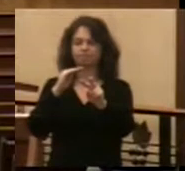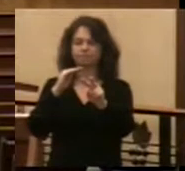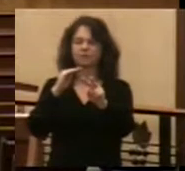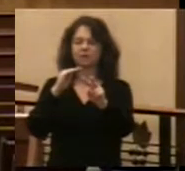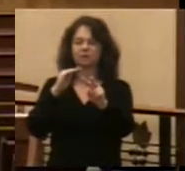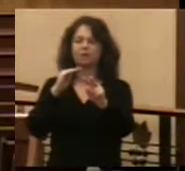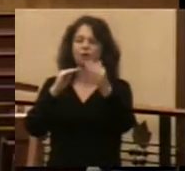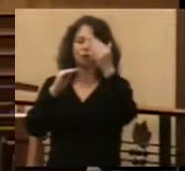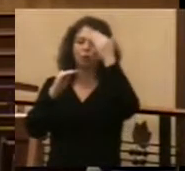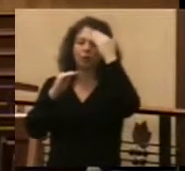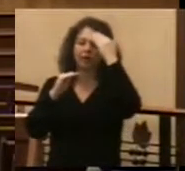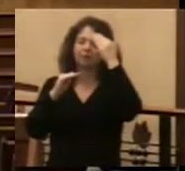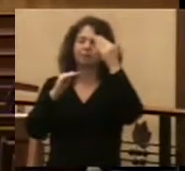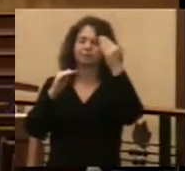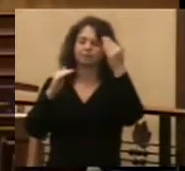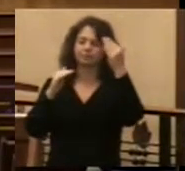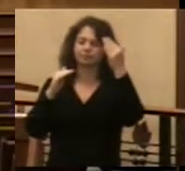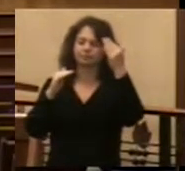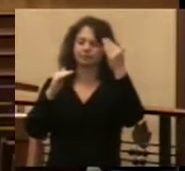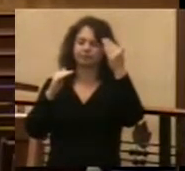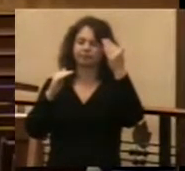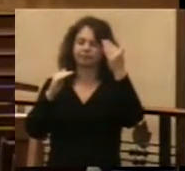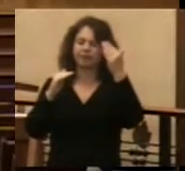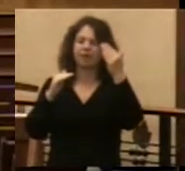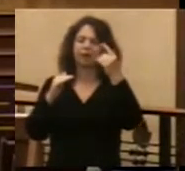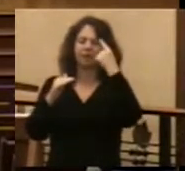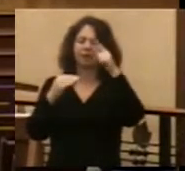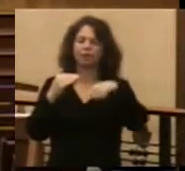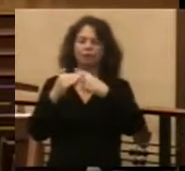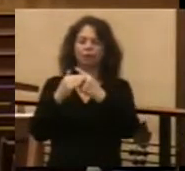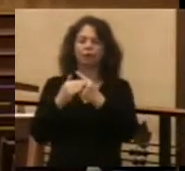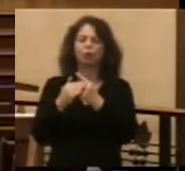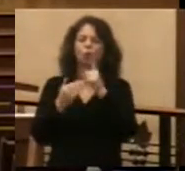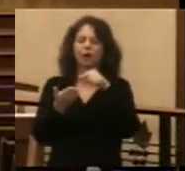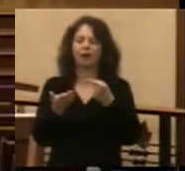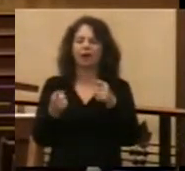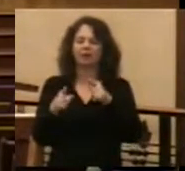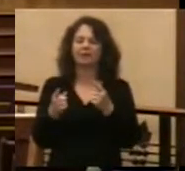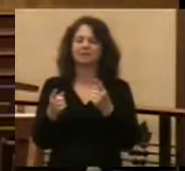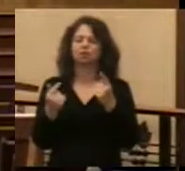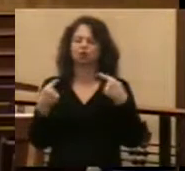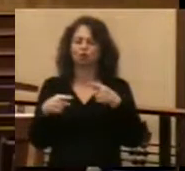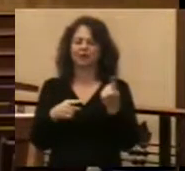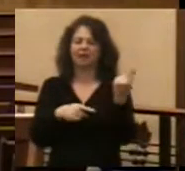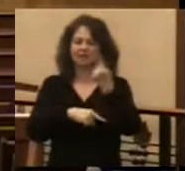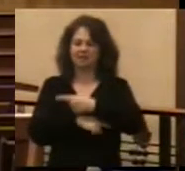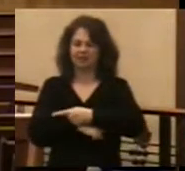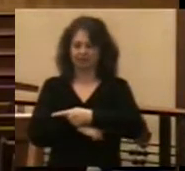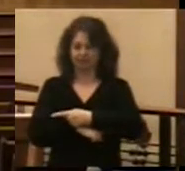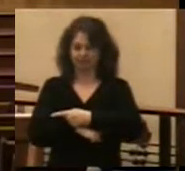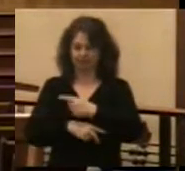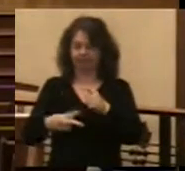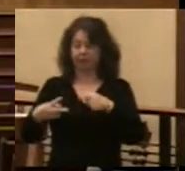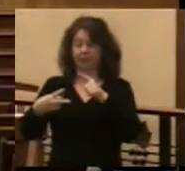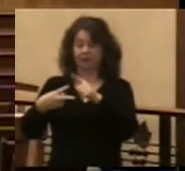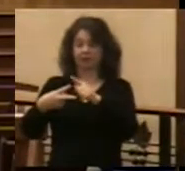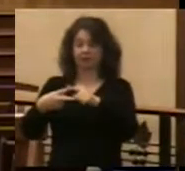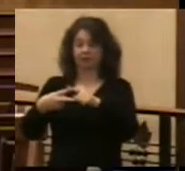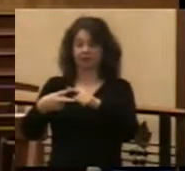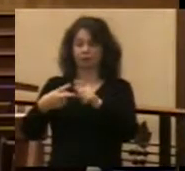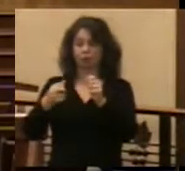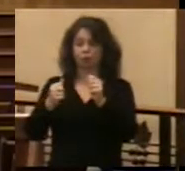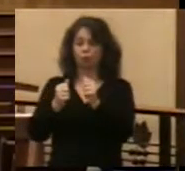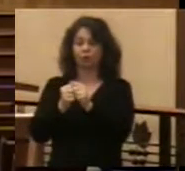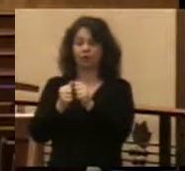proclamation speaking into the context of the day. For Isaiah chapter 40, for this voice of